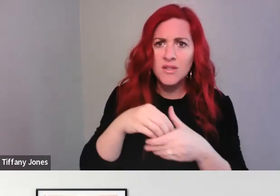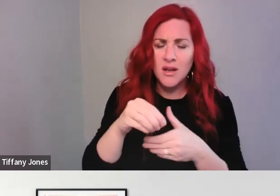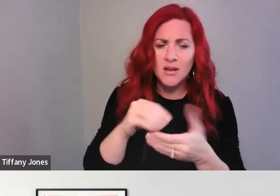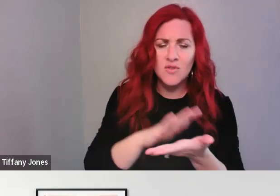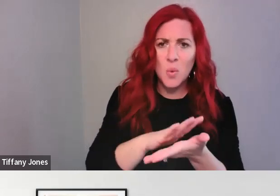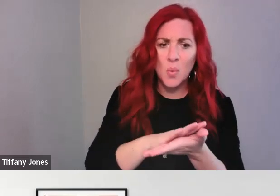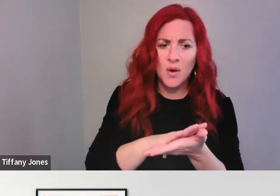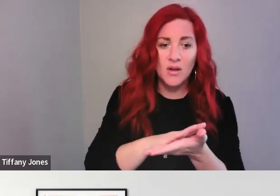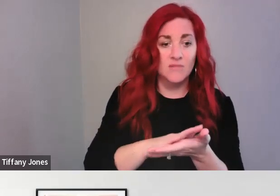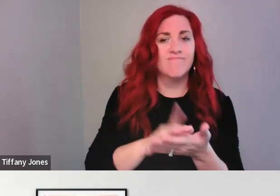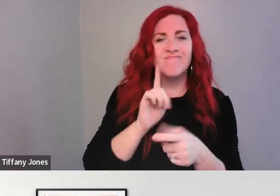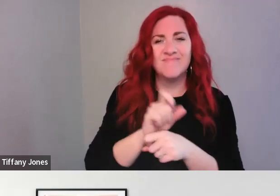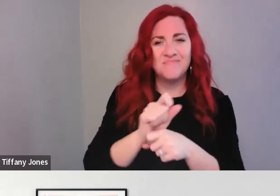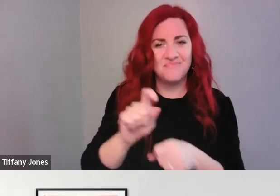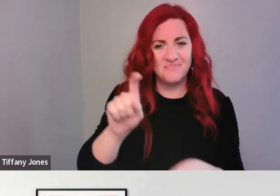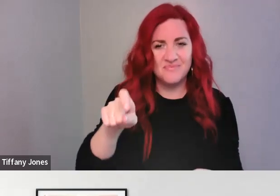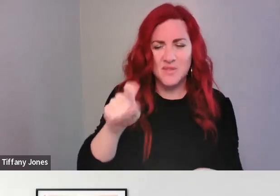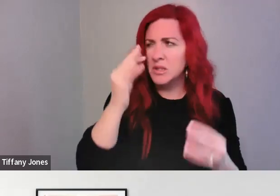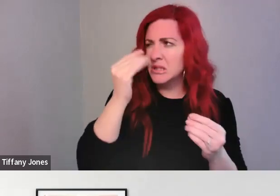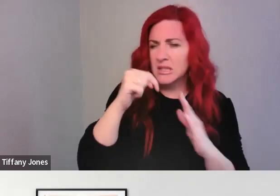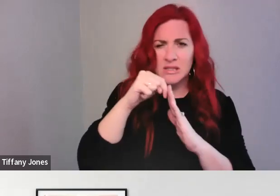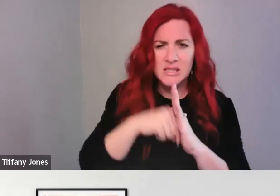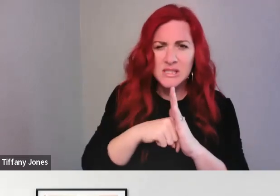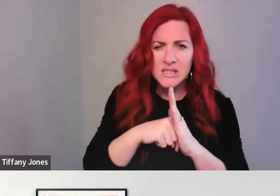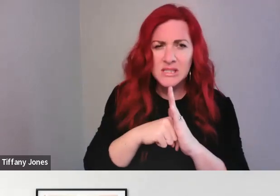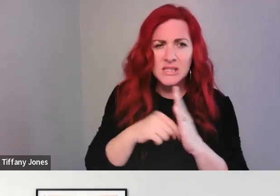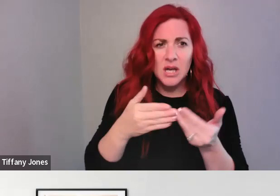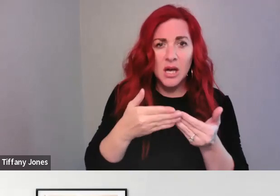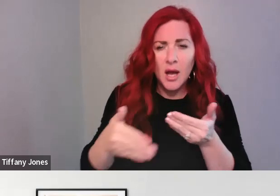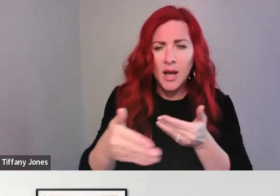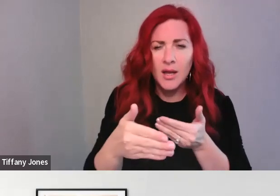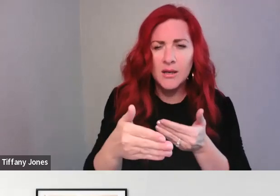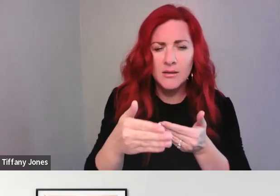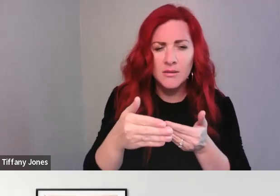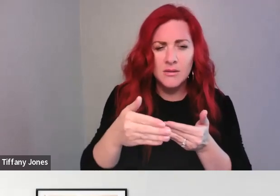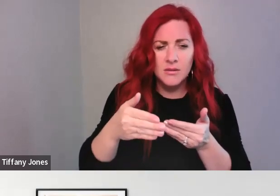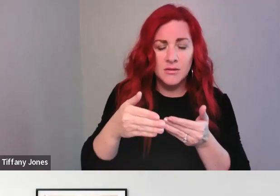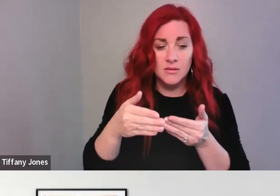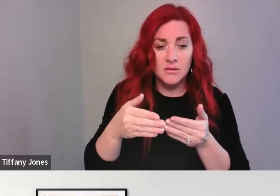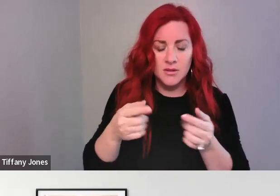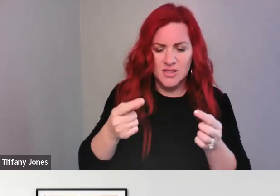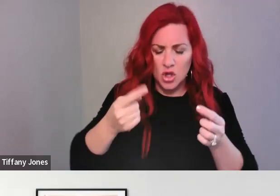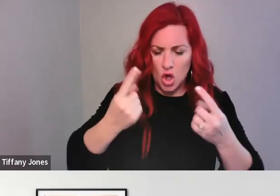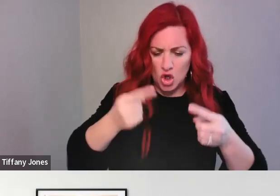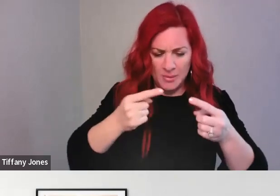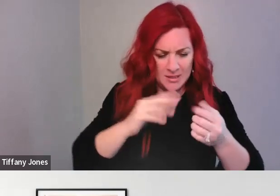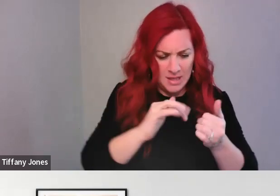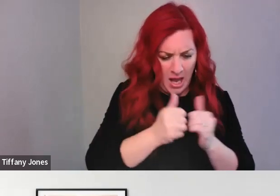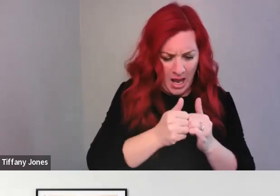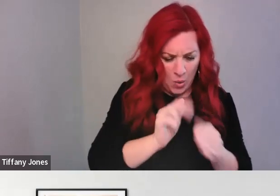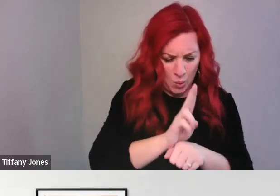school, you really need to kind of think through ahead of time arguments for how using